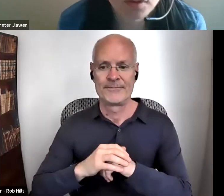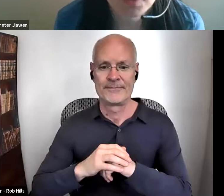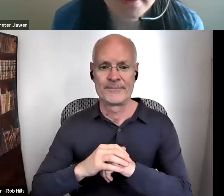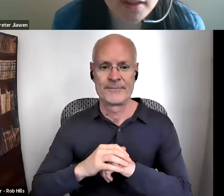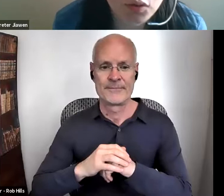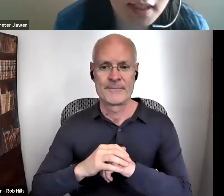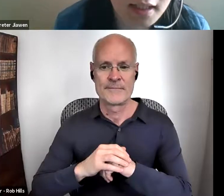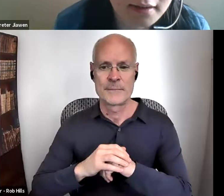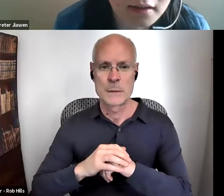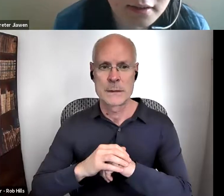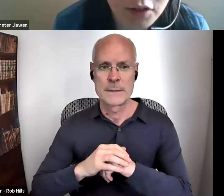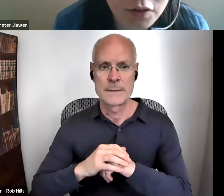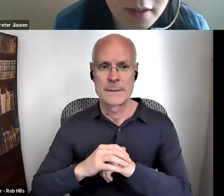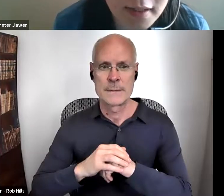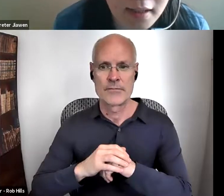Let me see.